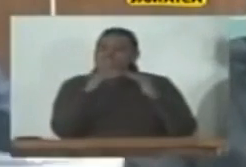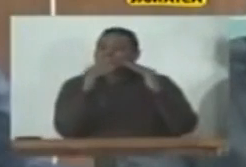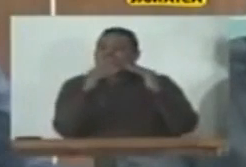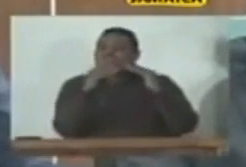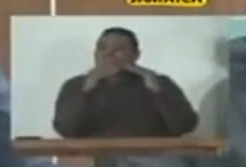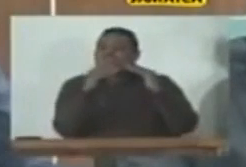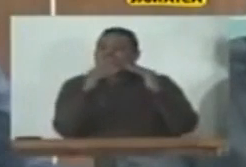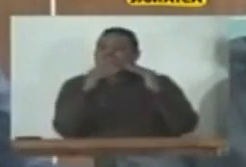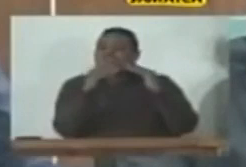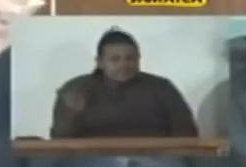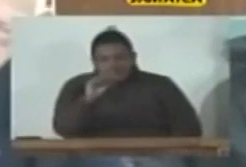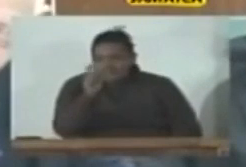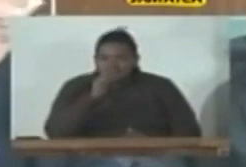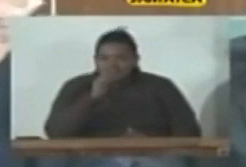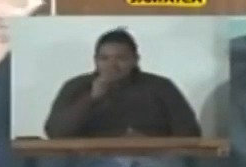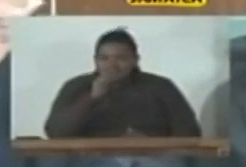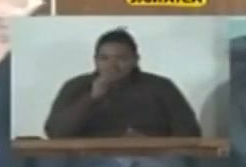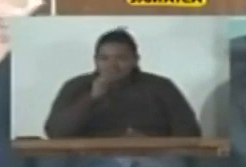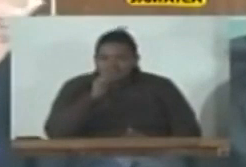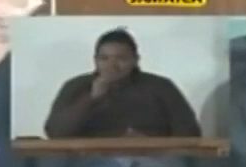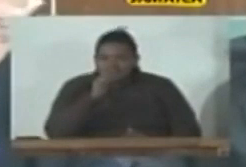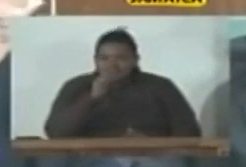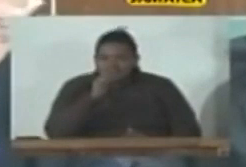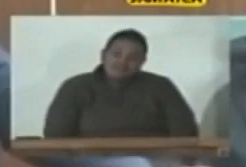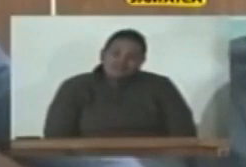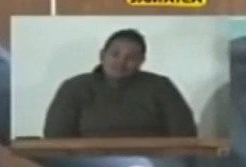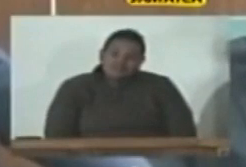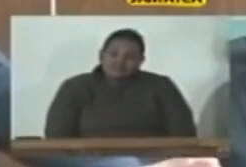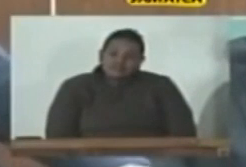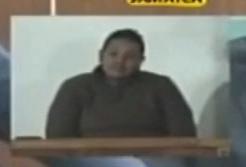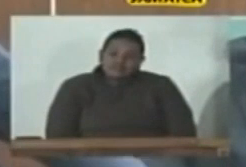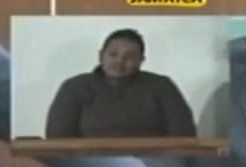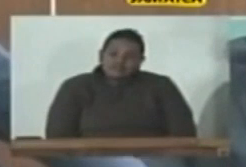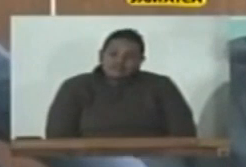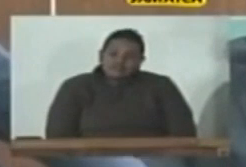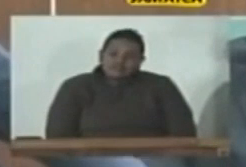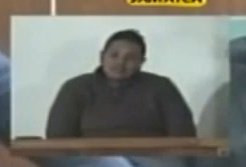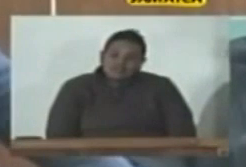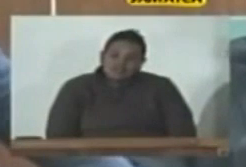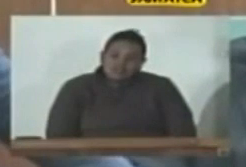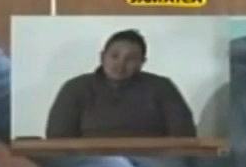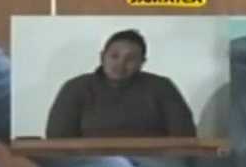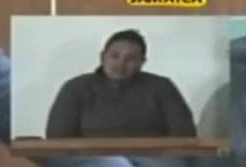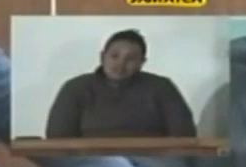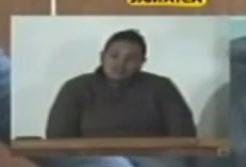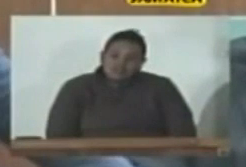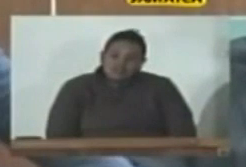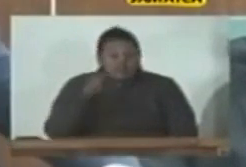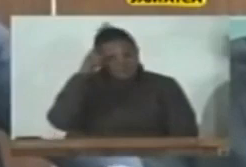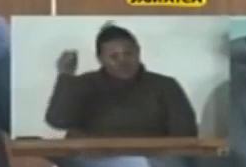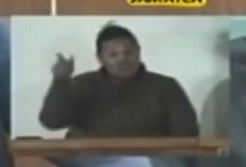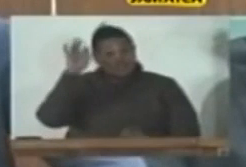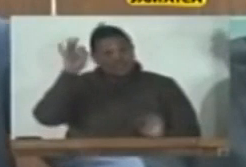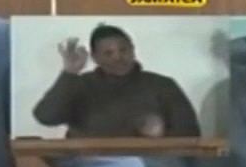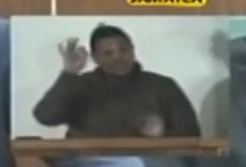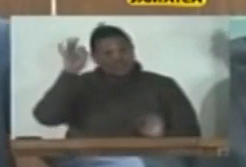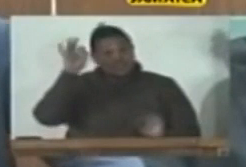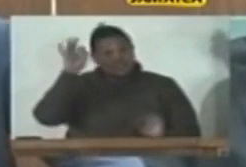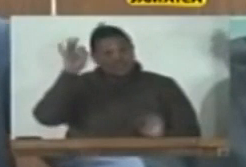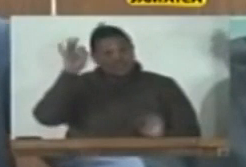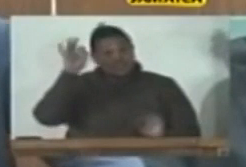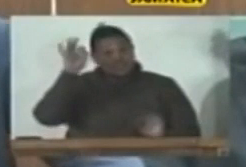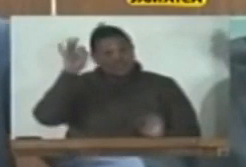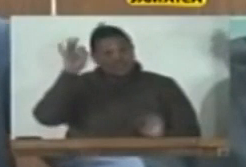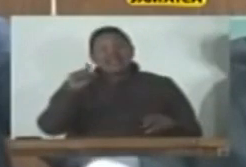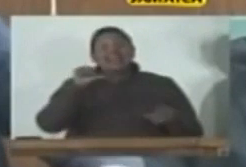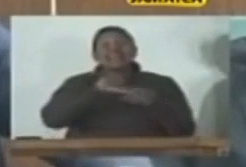Because of your decision to retain that tax, gas costs more at the pump now than it did under the PNP when the world market price